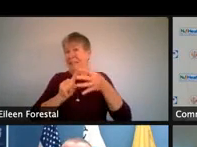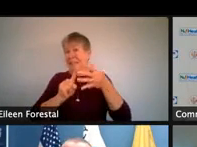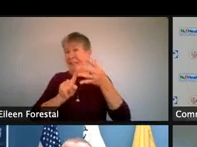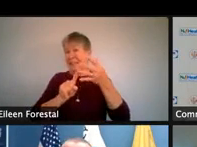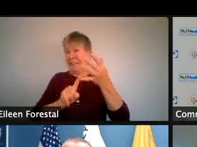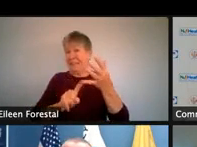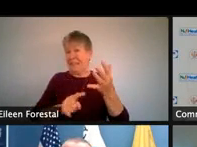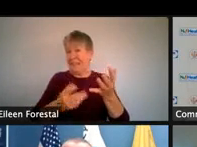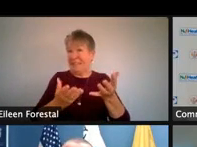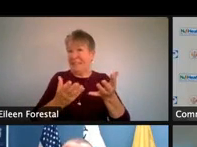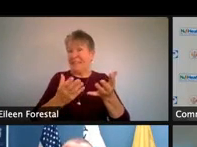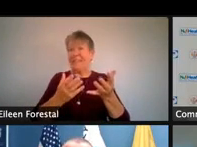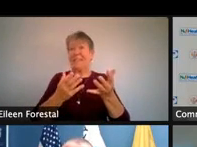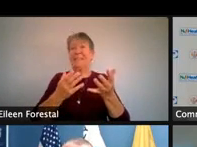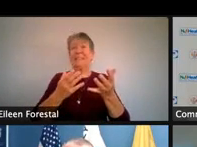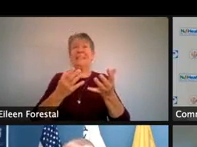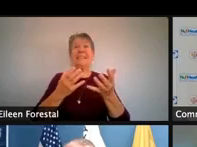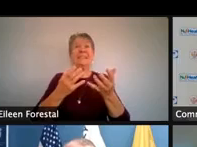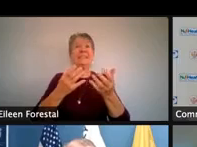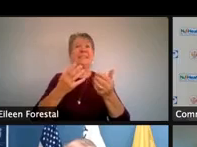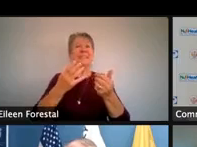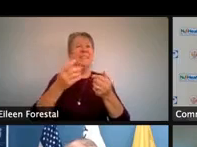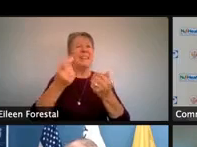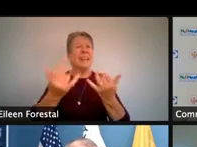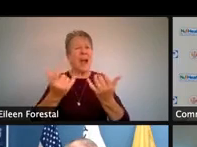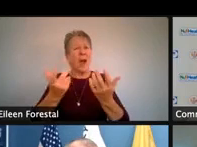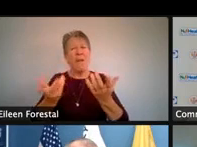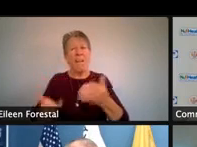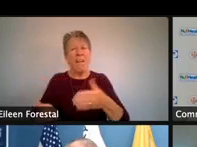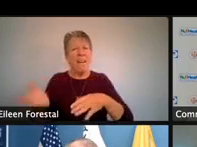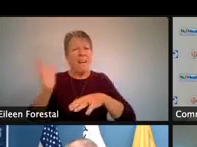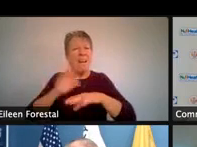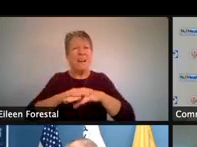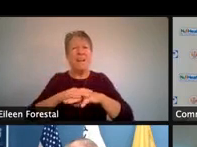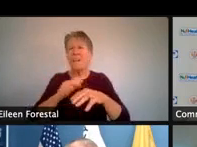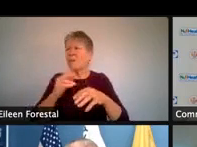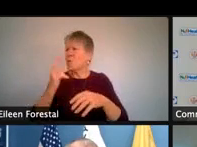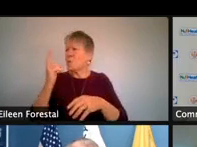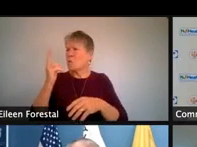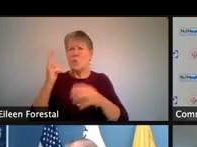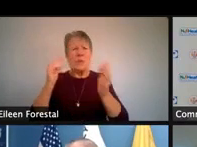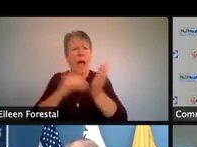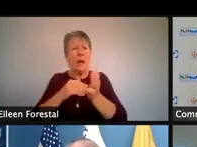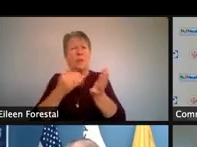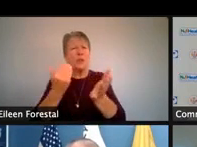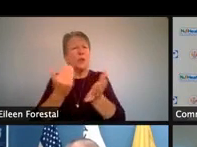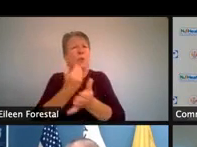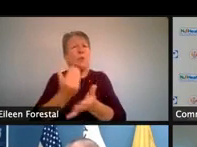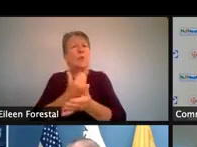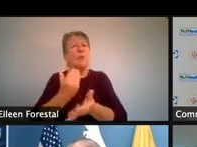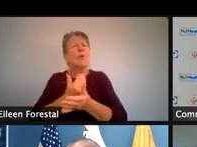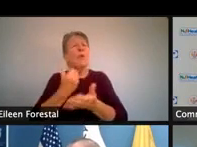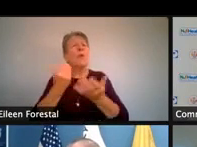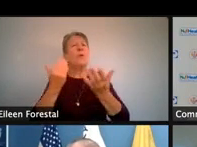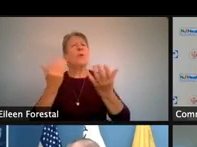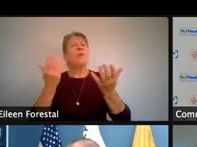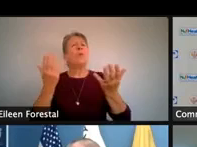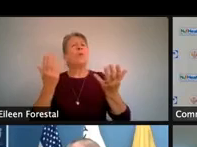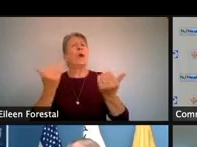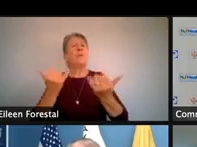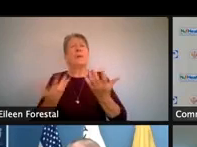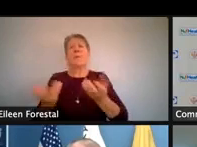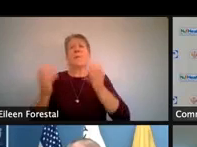cases? Any thoughts on Mayor Baraka enacting local restrictions for Newark? A number of questions